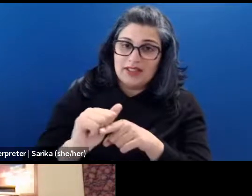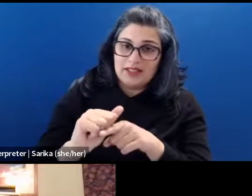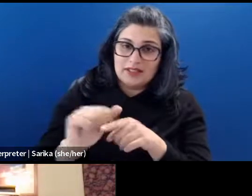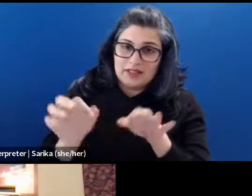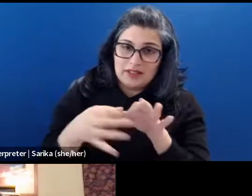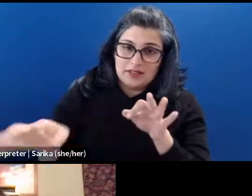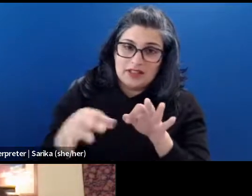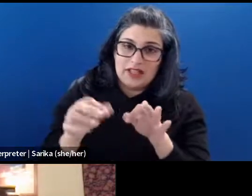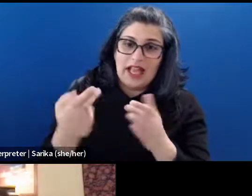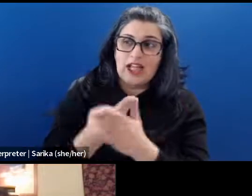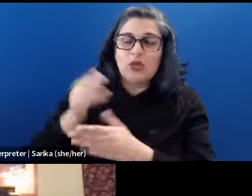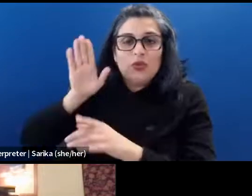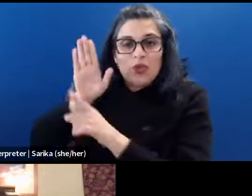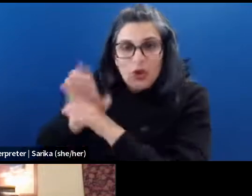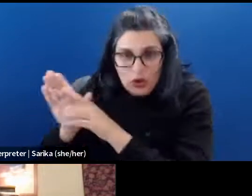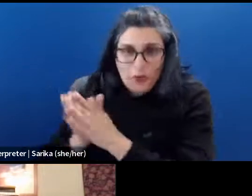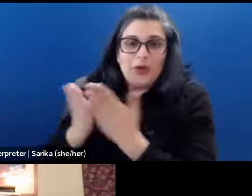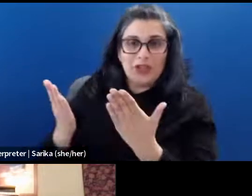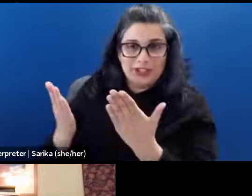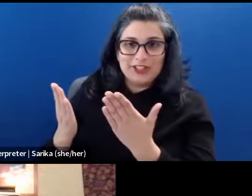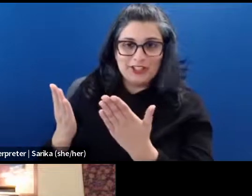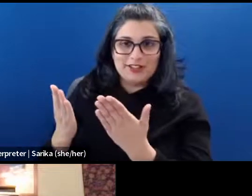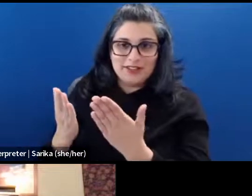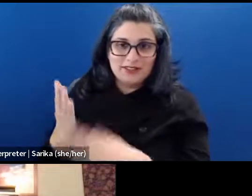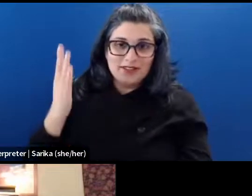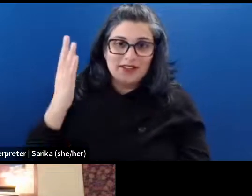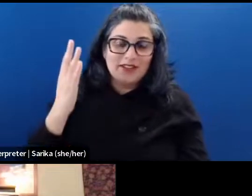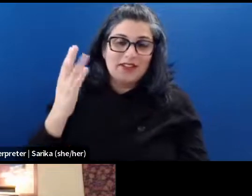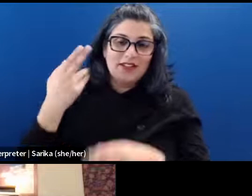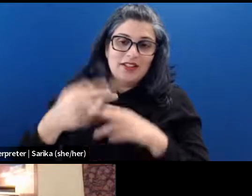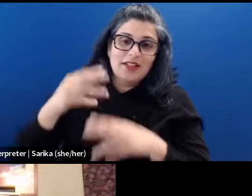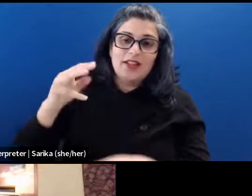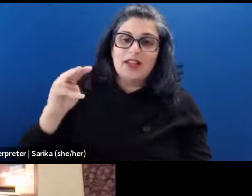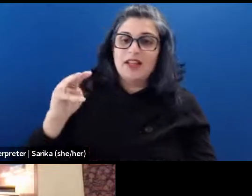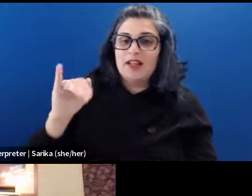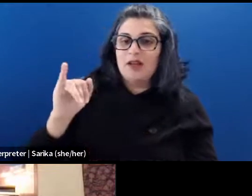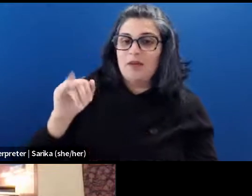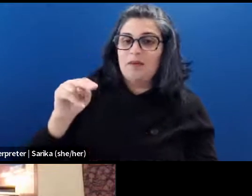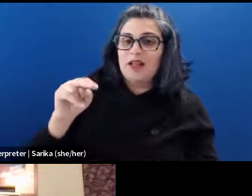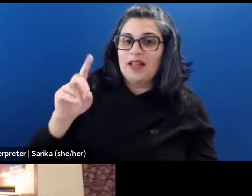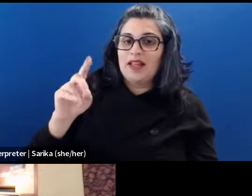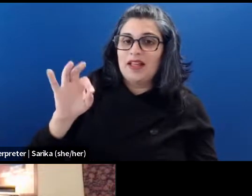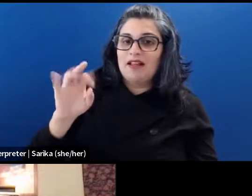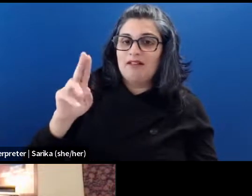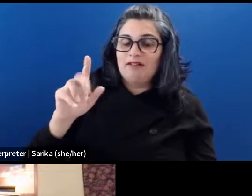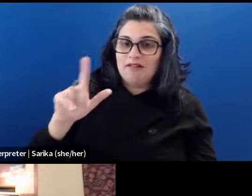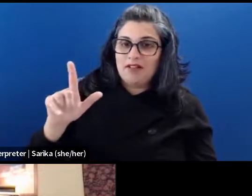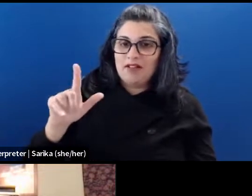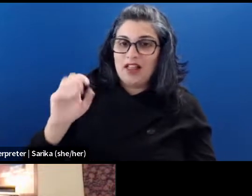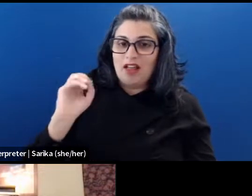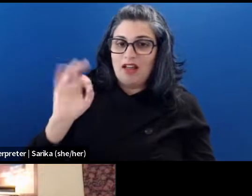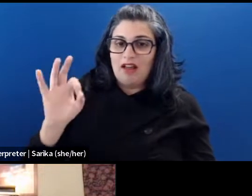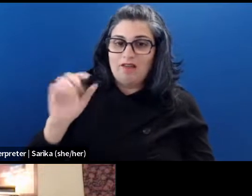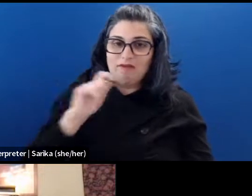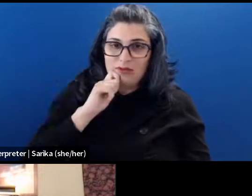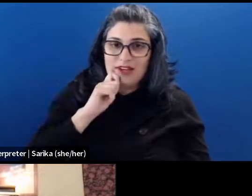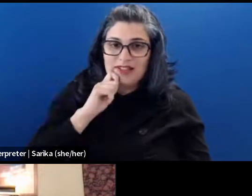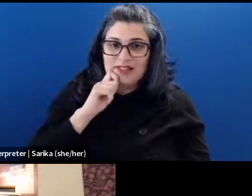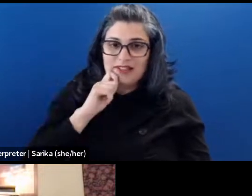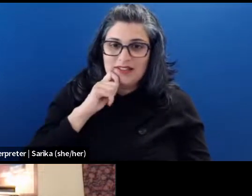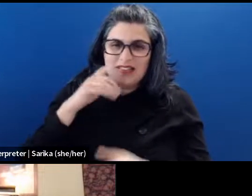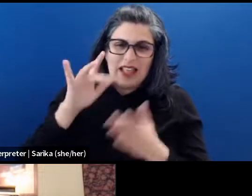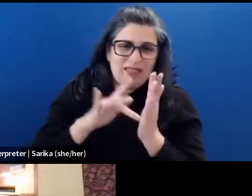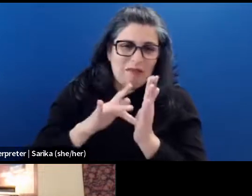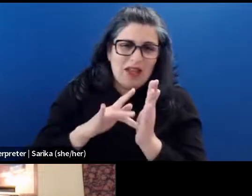actually use Ruth's book because it's called Mindful of Race. And right in the middle of it, she has these